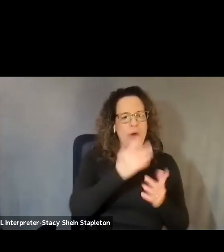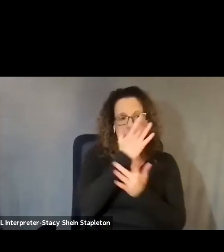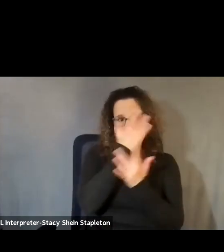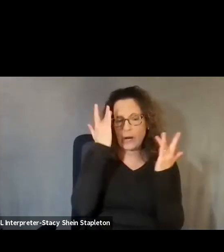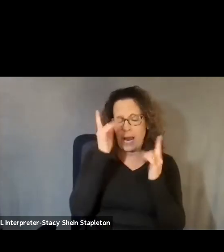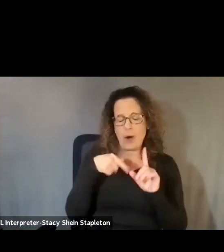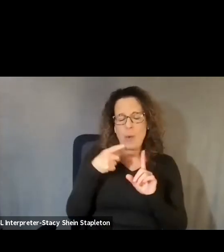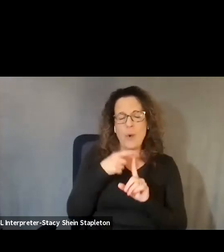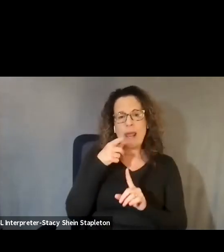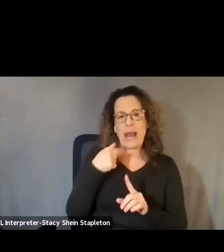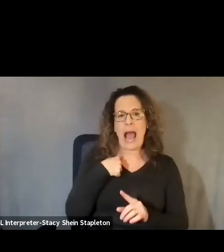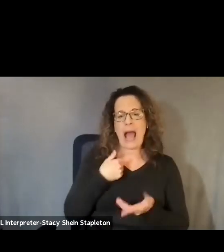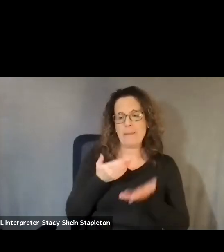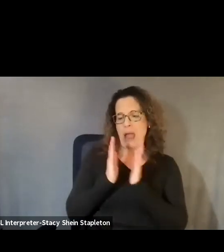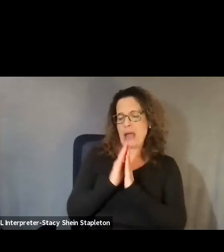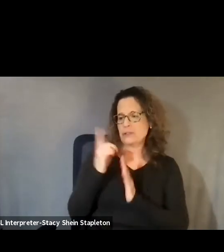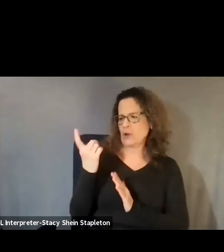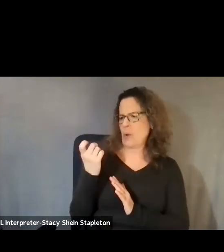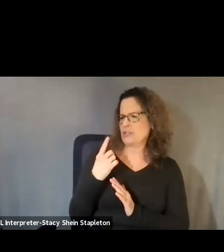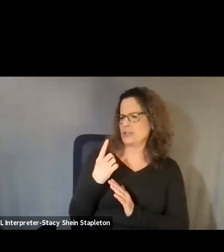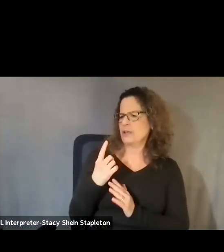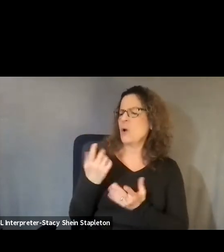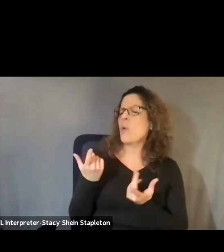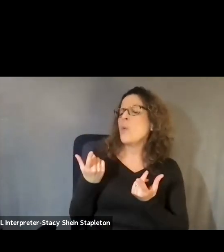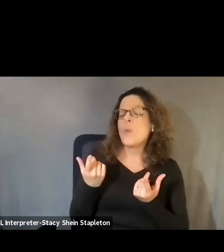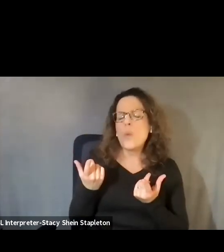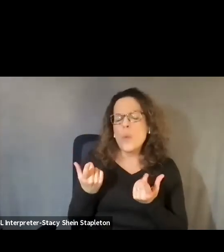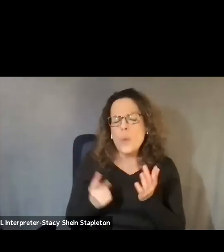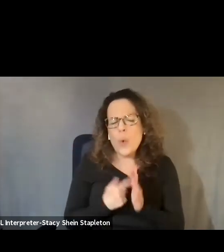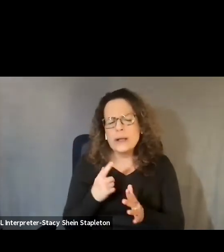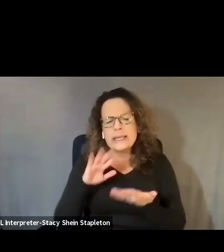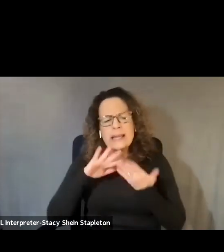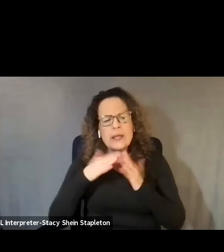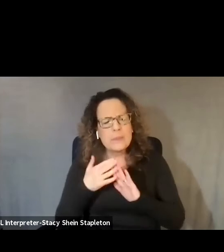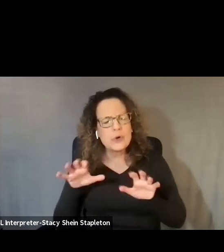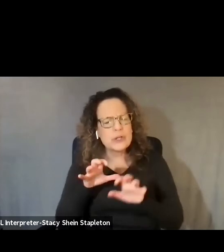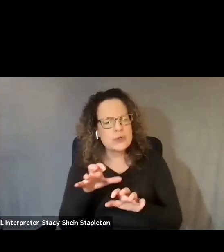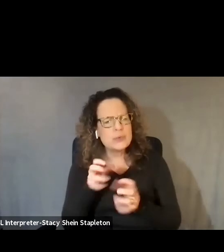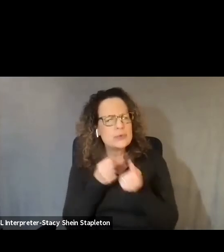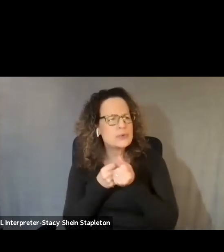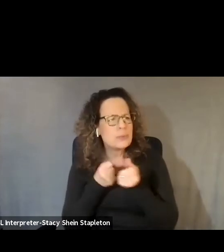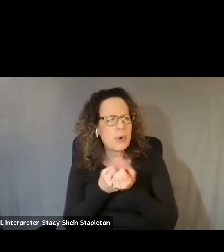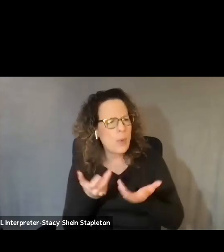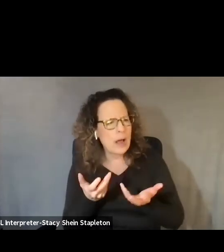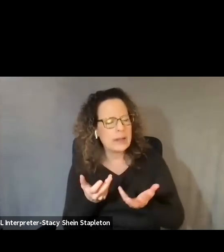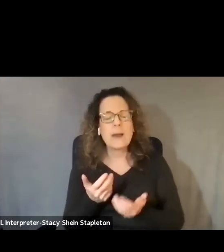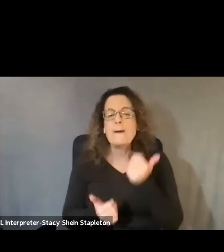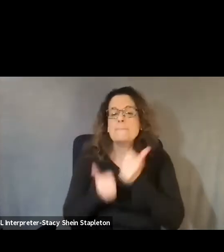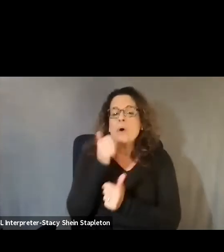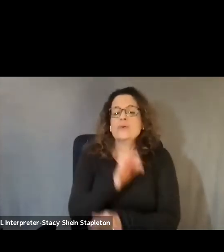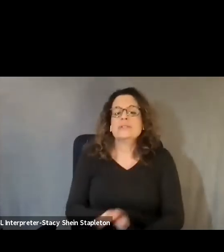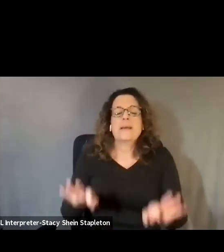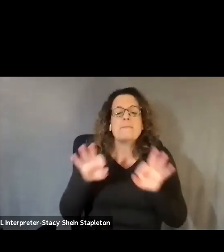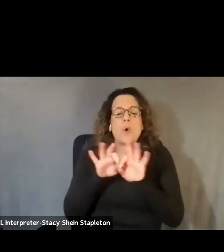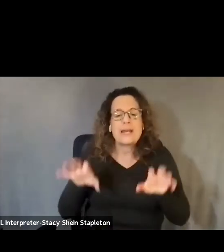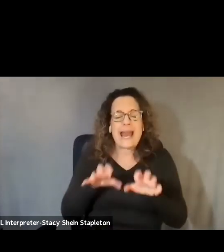when I'm asked the question, what can we do? What actions can we take? One of the most important